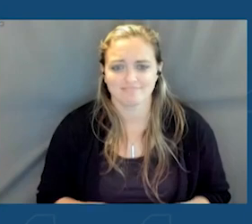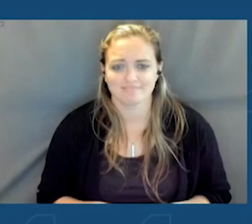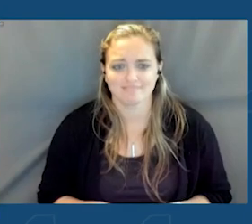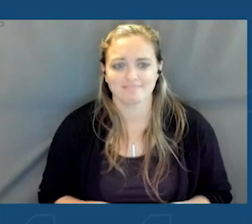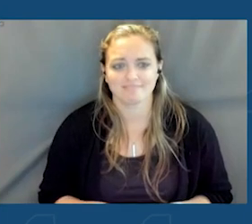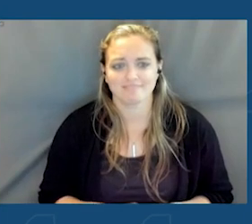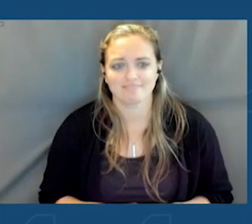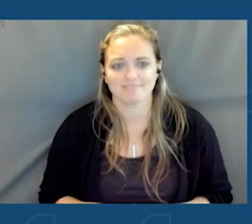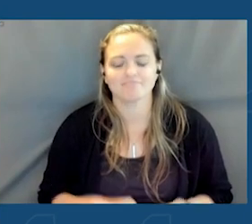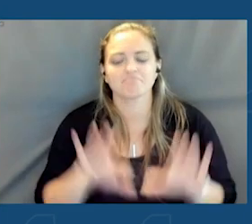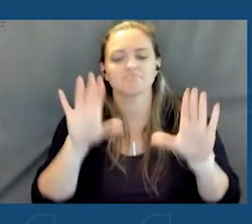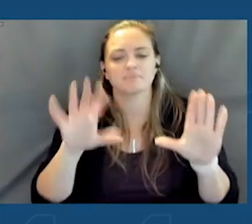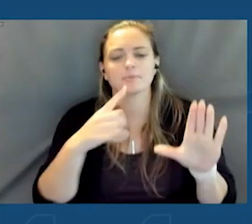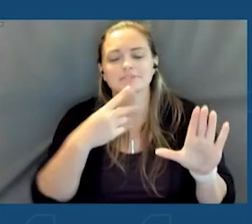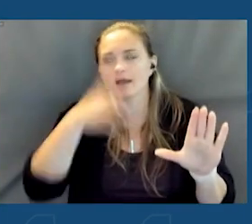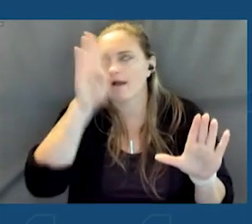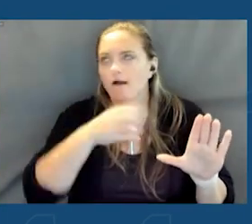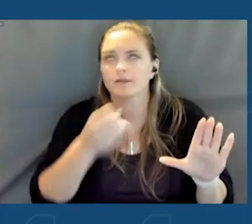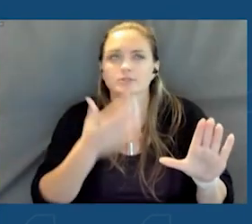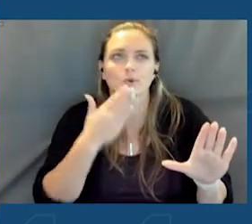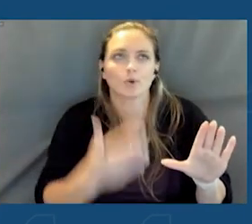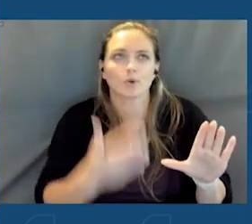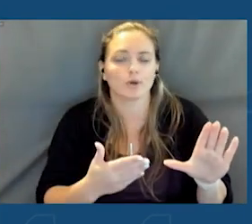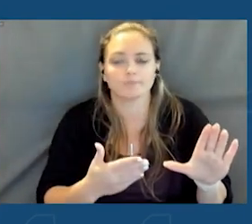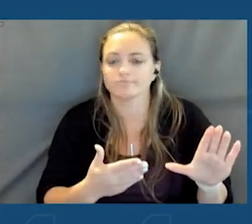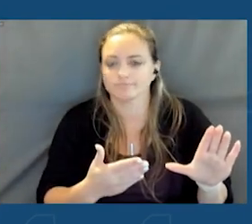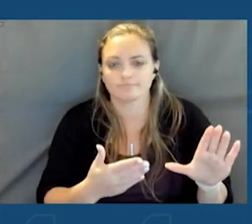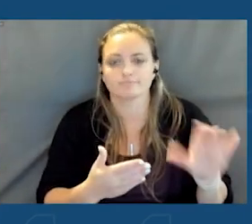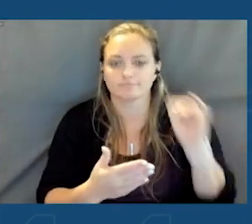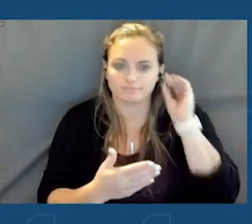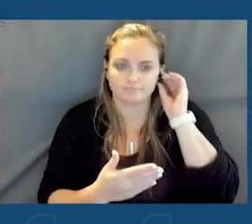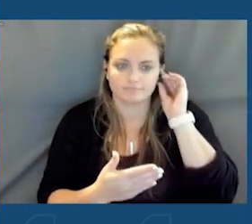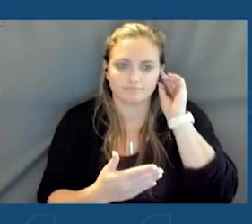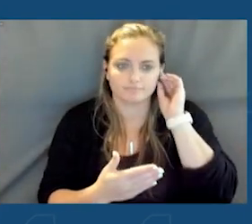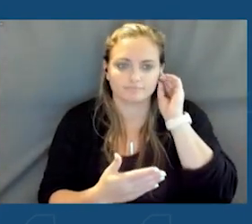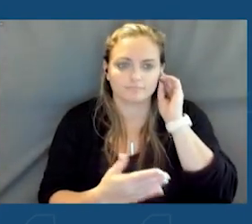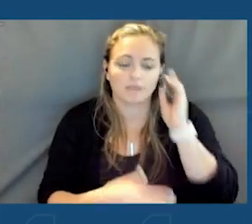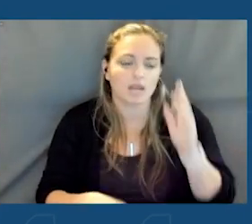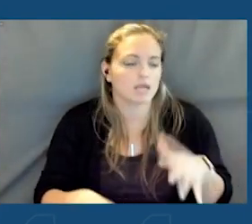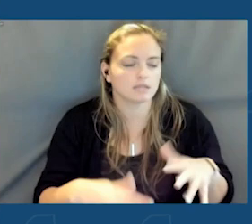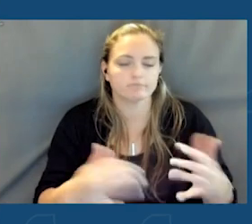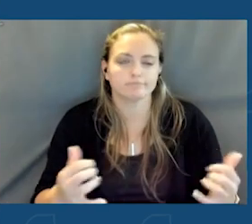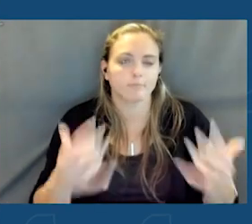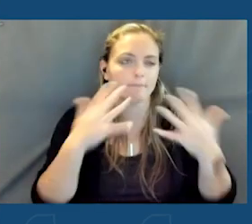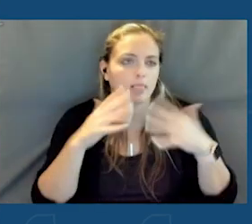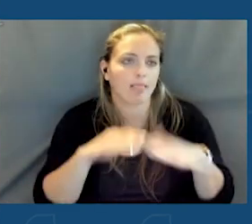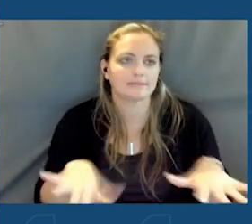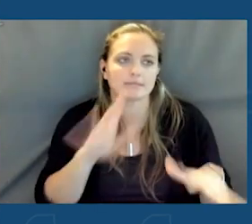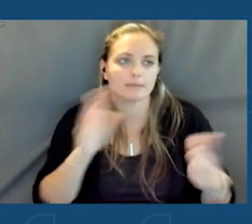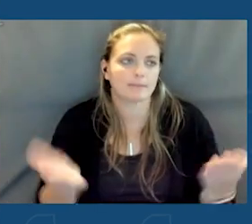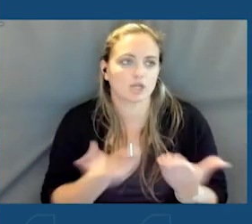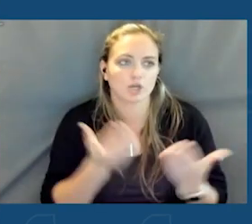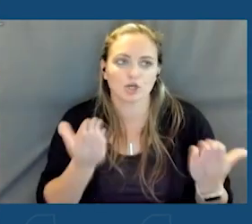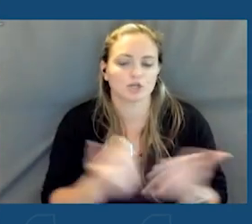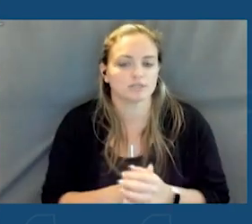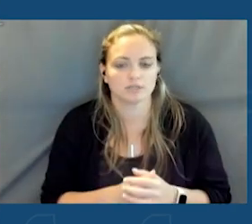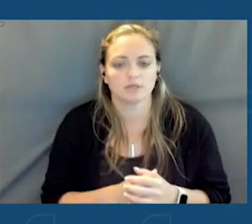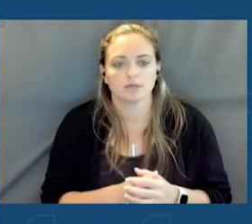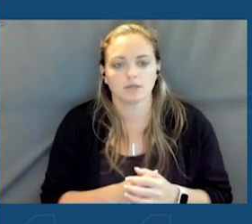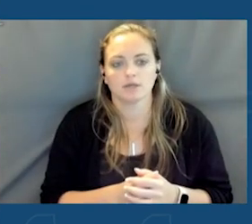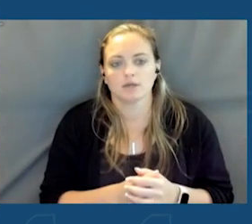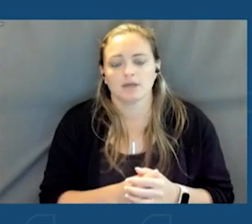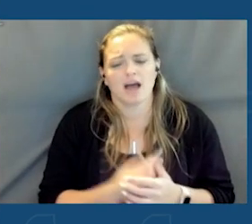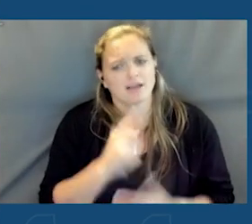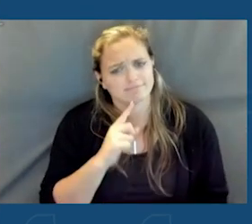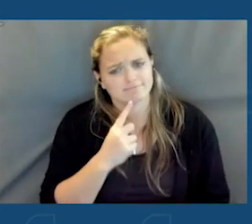Let me say, God is so good. And what a blessing it is to be here. I am disappointed that